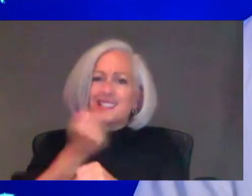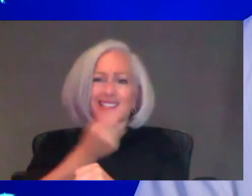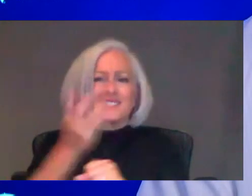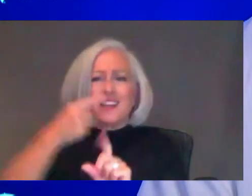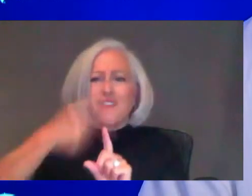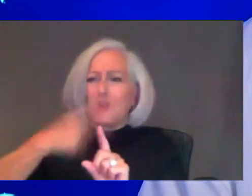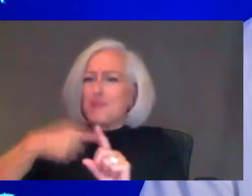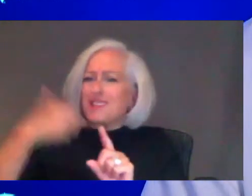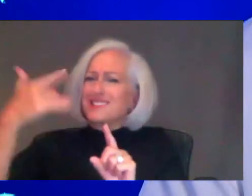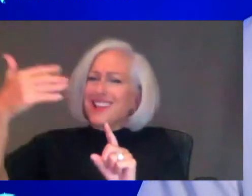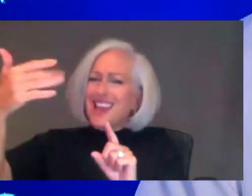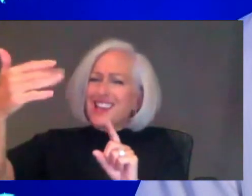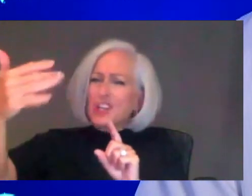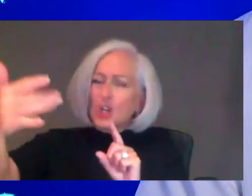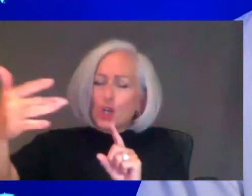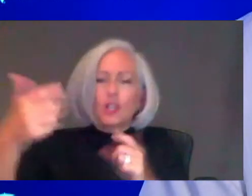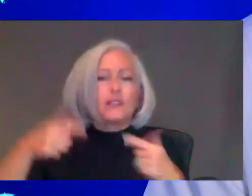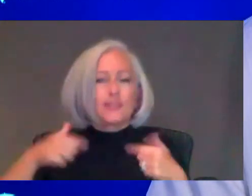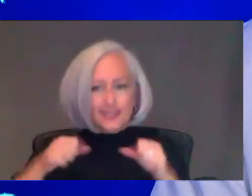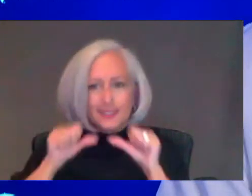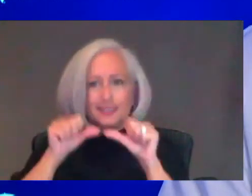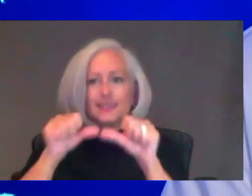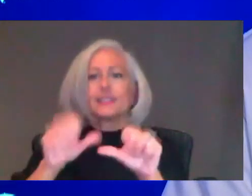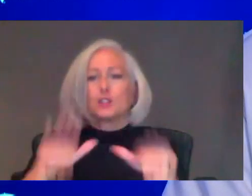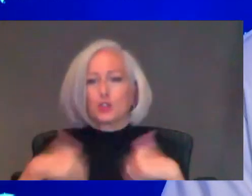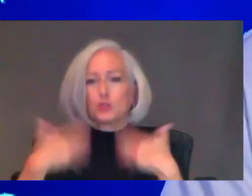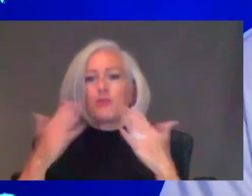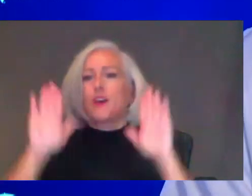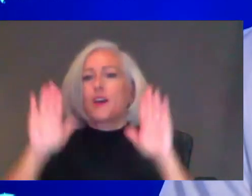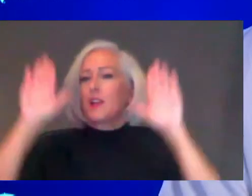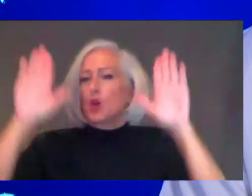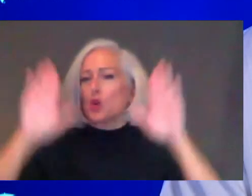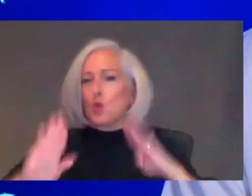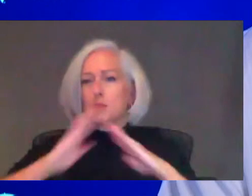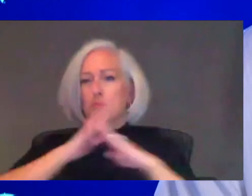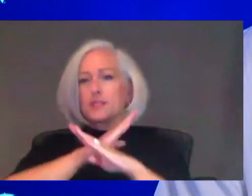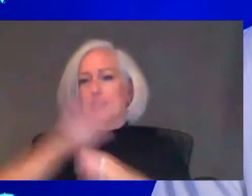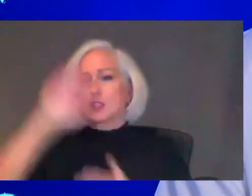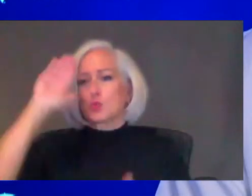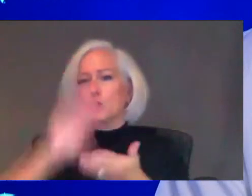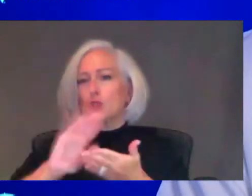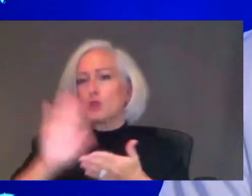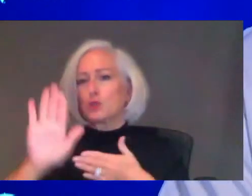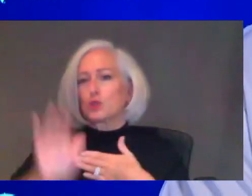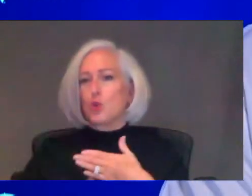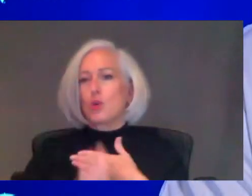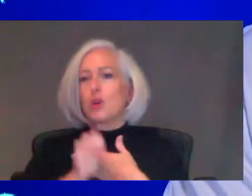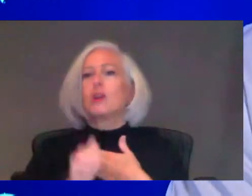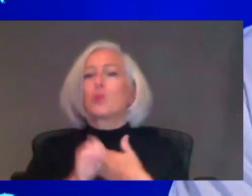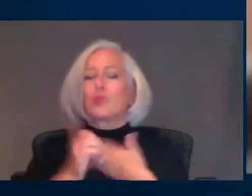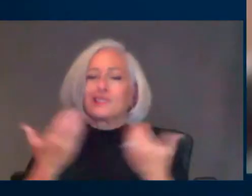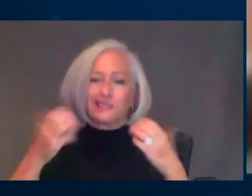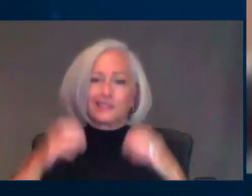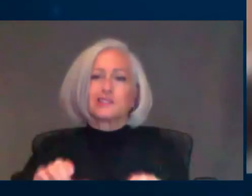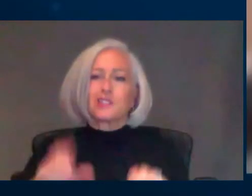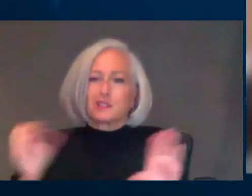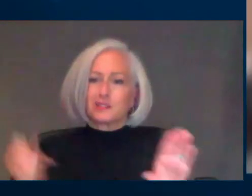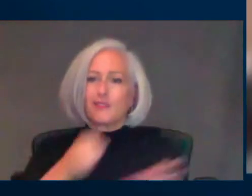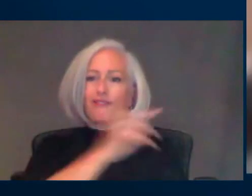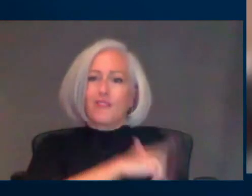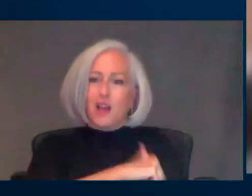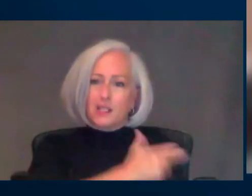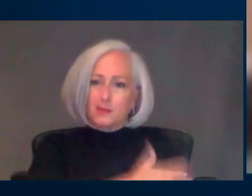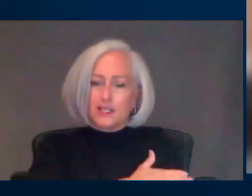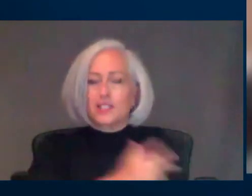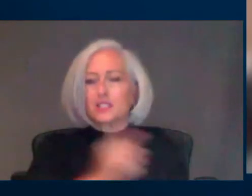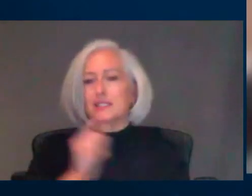you trust? Who do you listen to? And I would tell everybody out there is no one at KU you can trust more than Amber Stiles, and